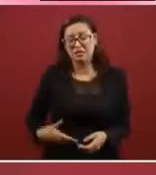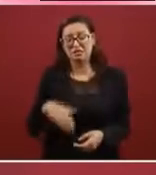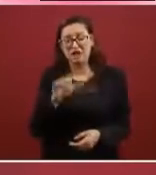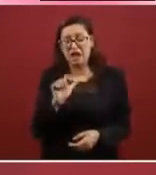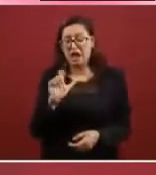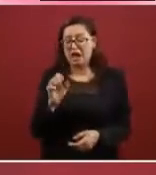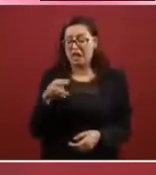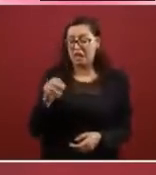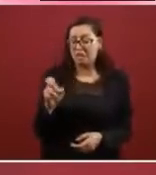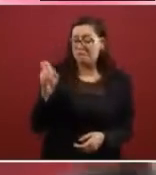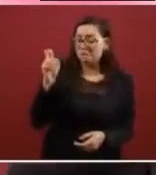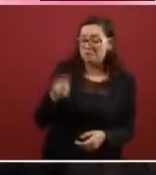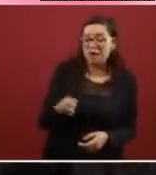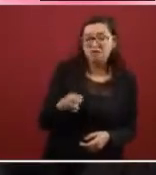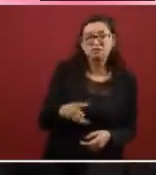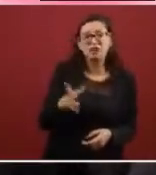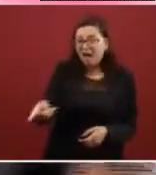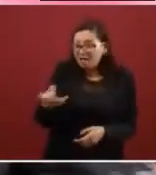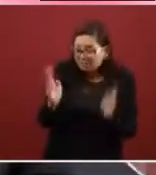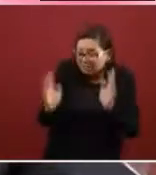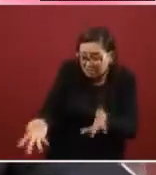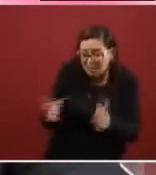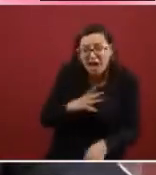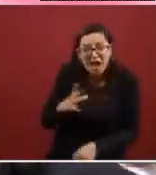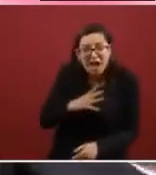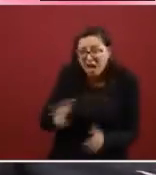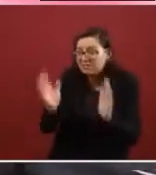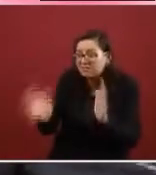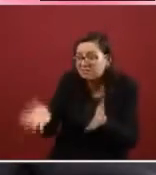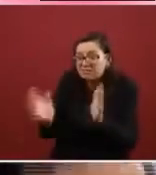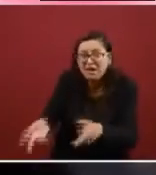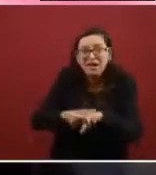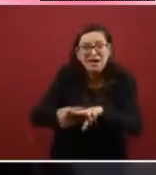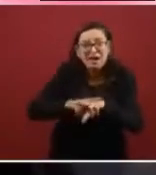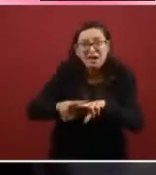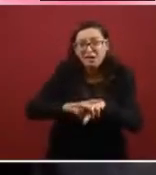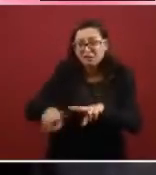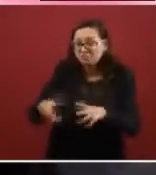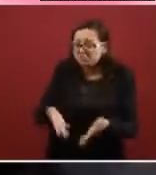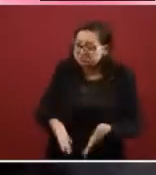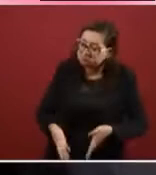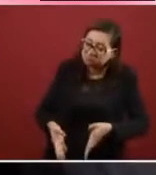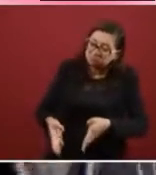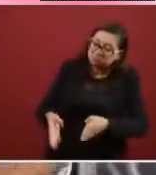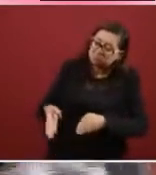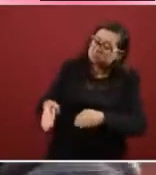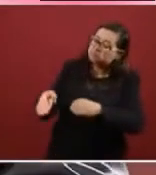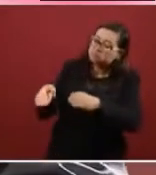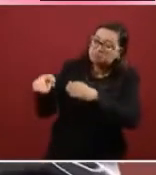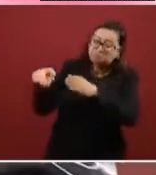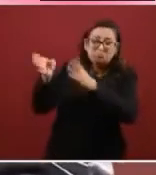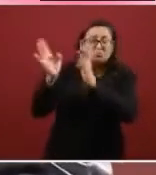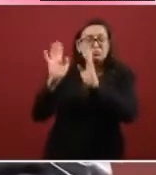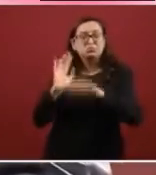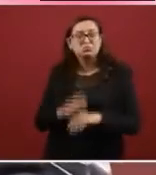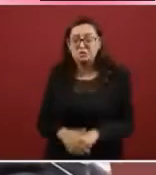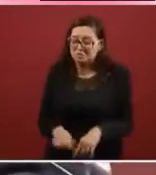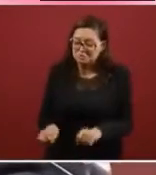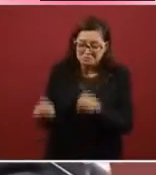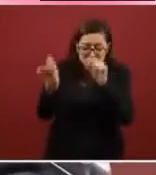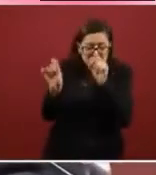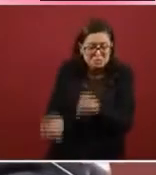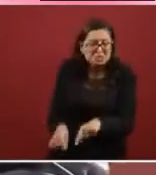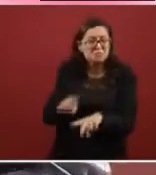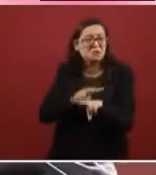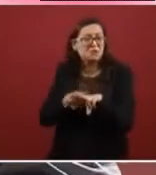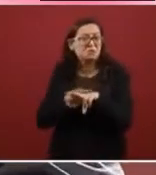Cárdenas. Desde entonces existe esa and that y por ahí va trainway, railway has already been there. Transitar. And that's where it's going to